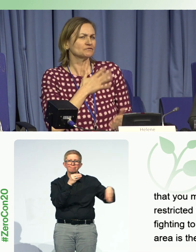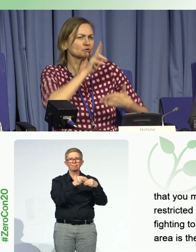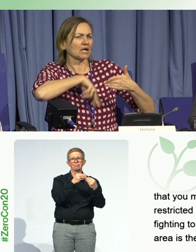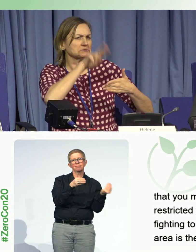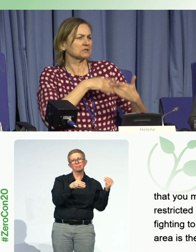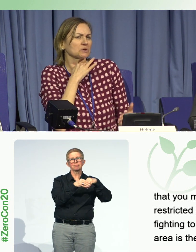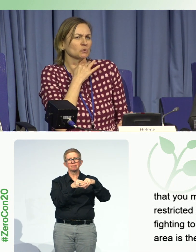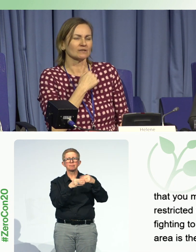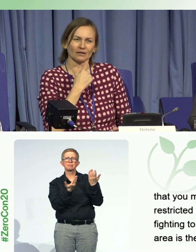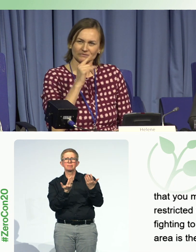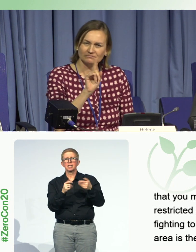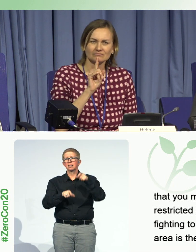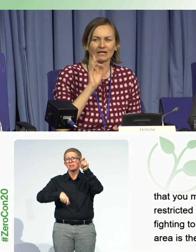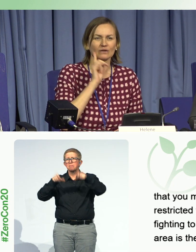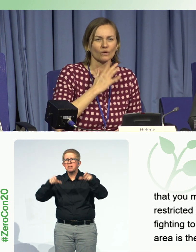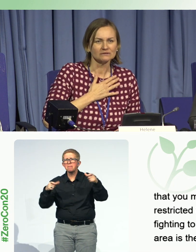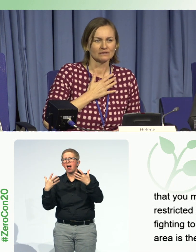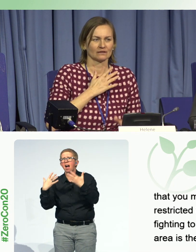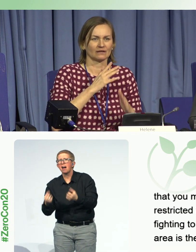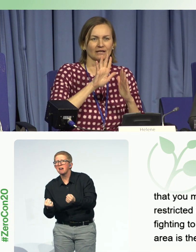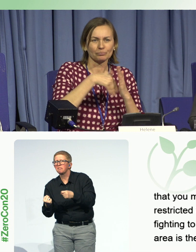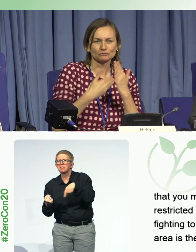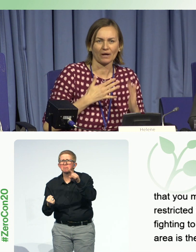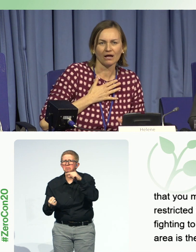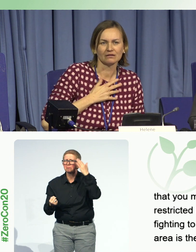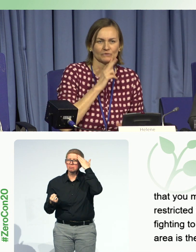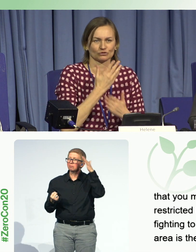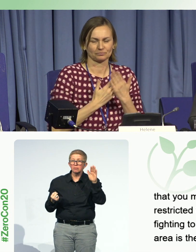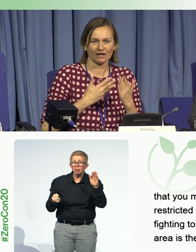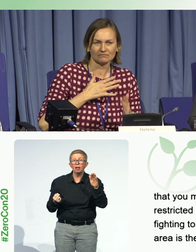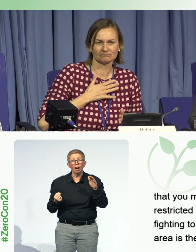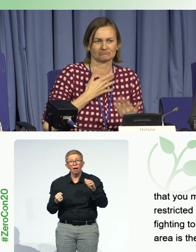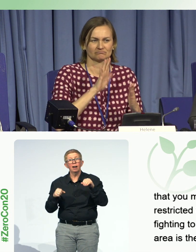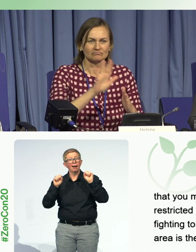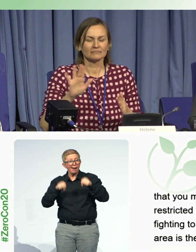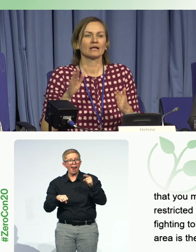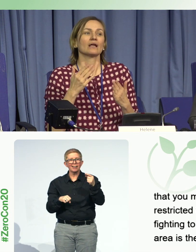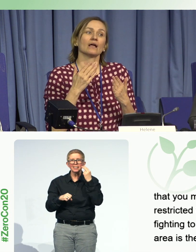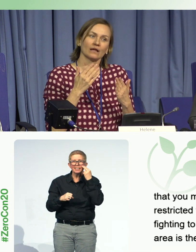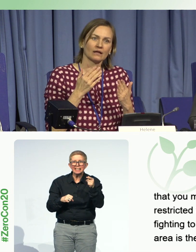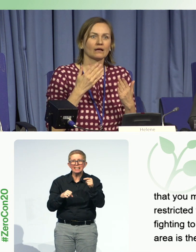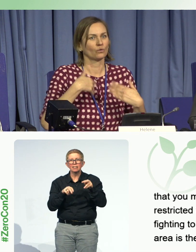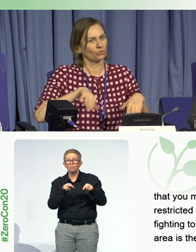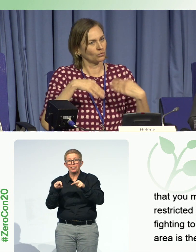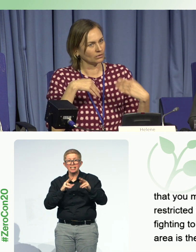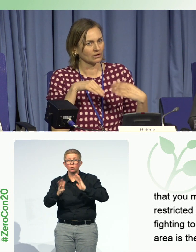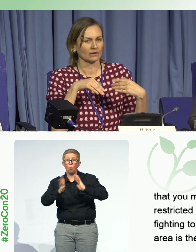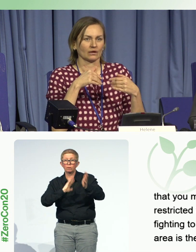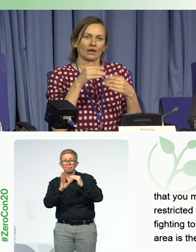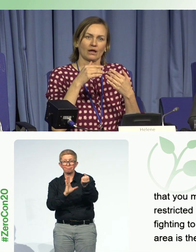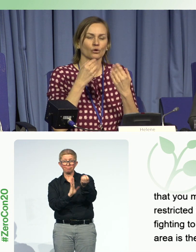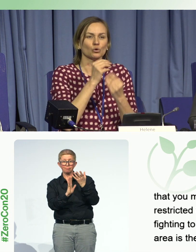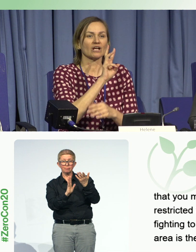not aware that there's also sign language videos allowing them to have fully